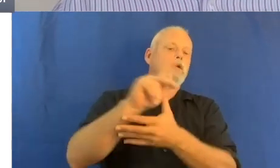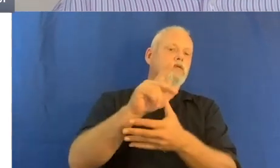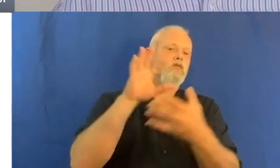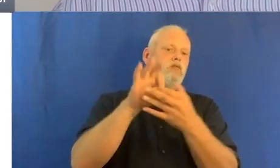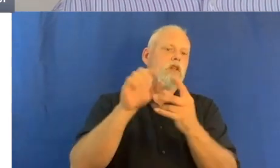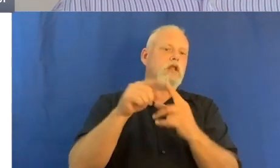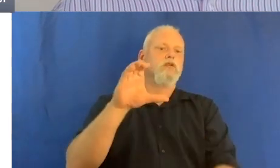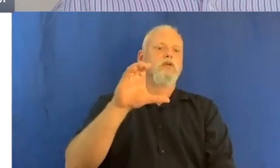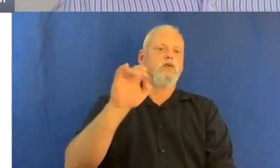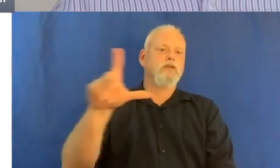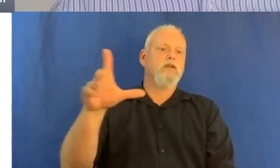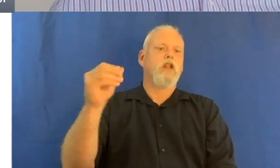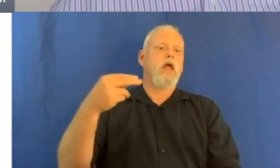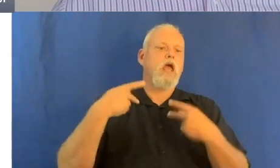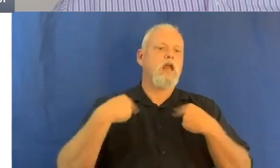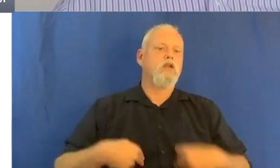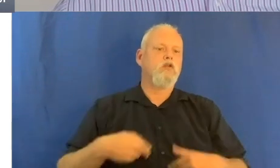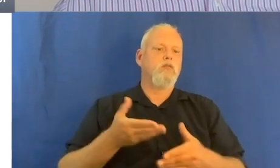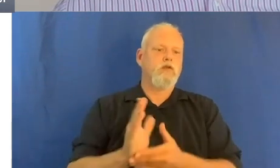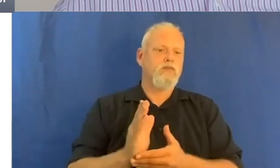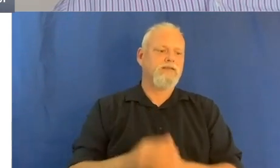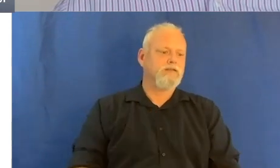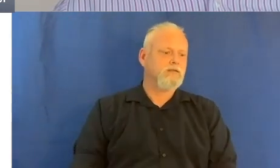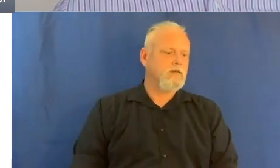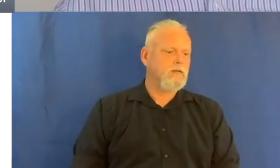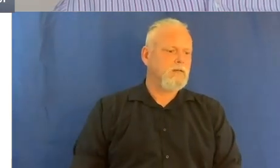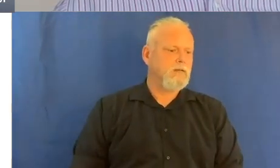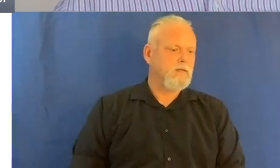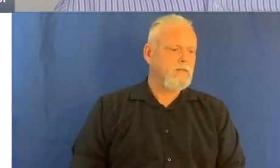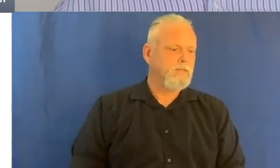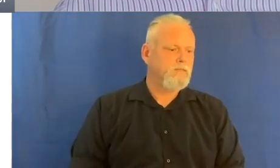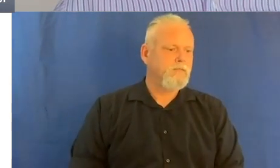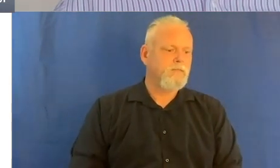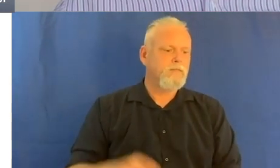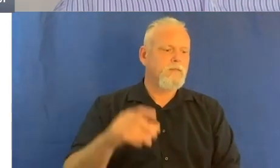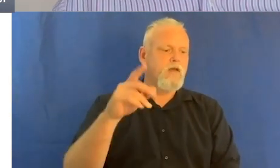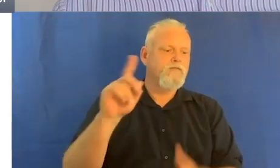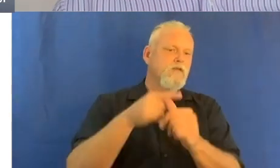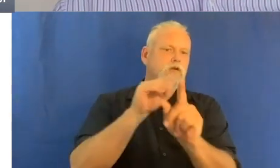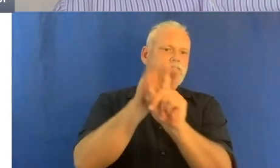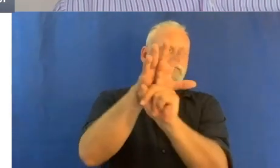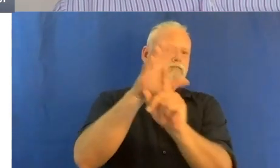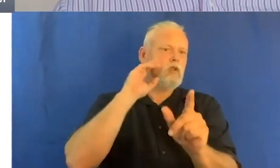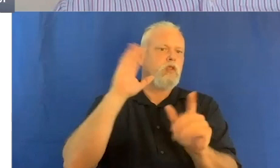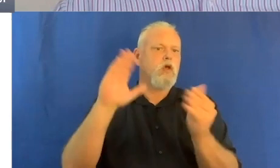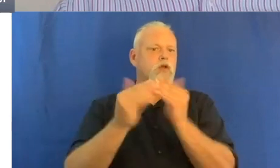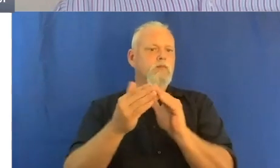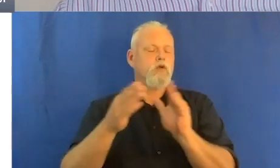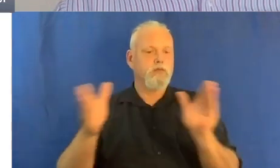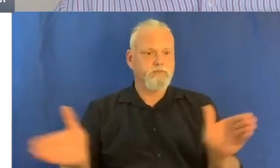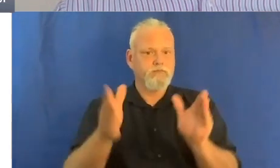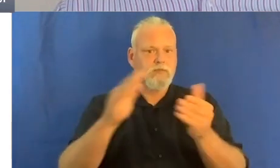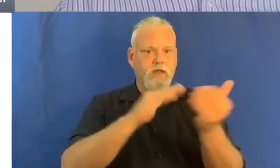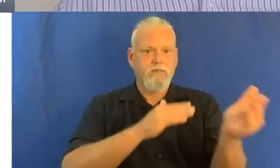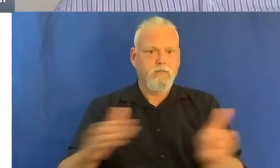civil and human rights. First, I would highlight the community-driven plan to end the